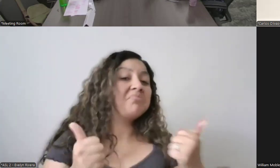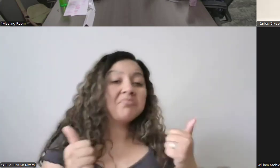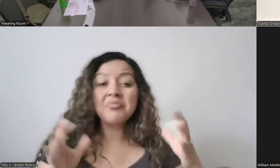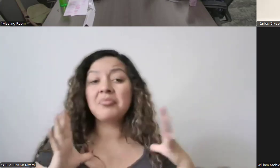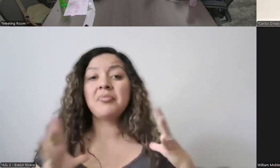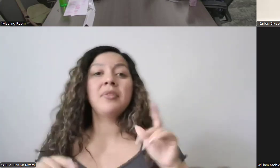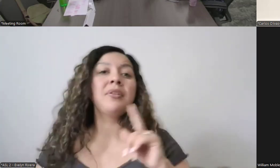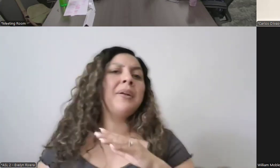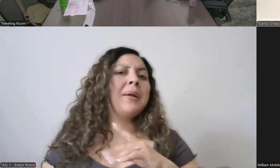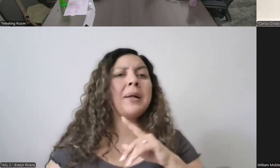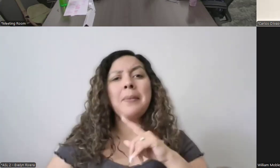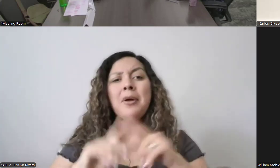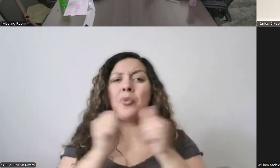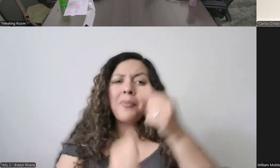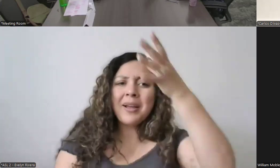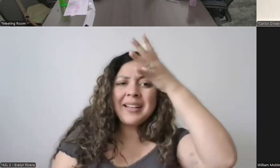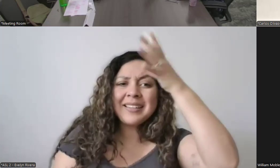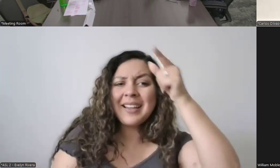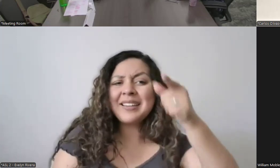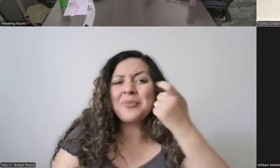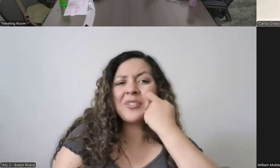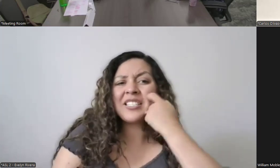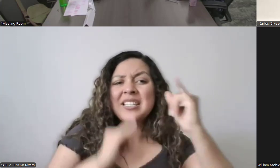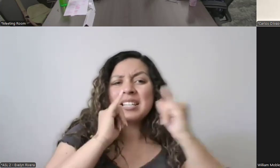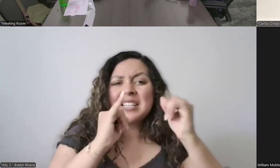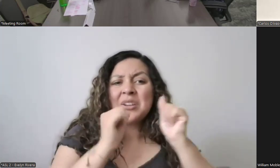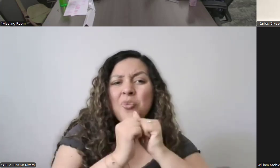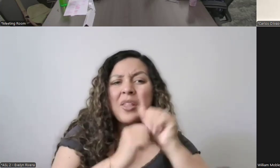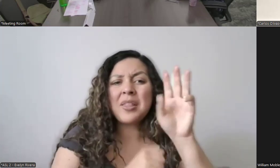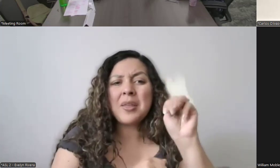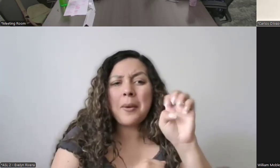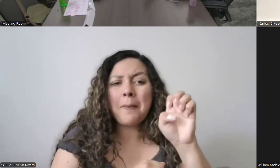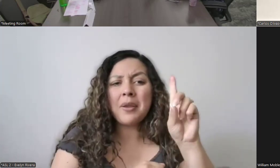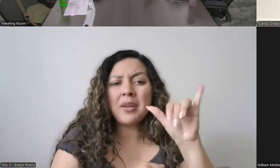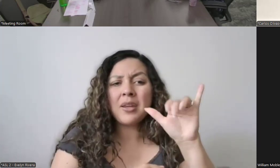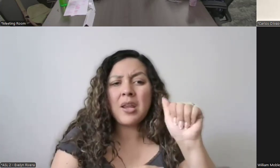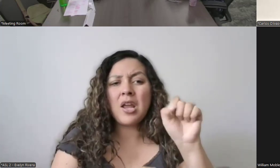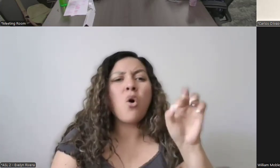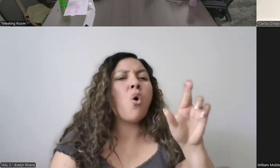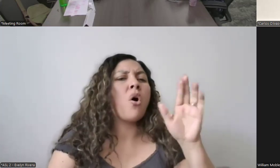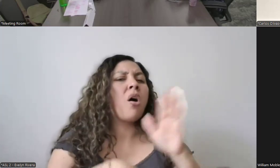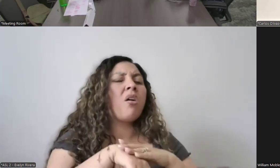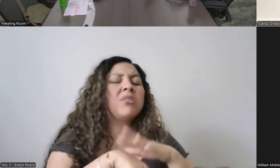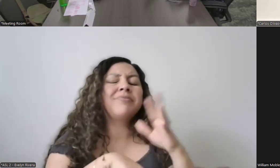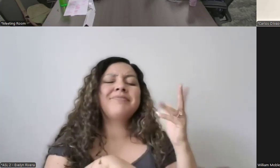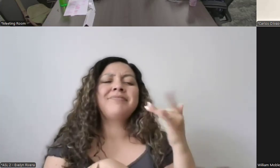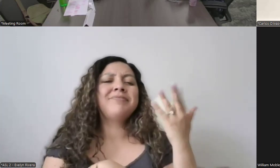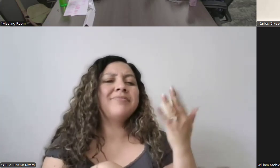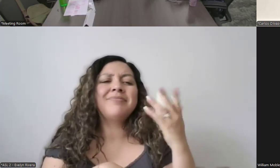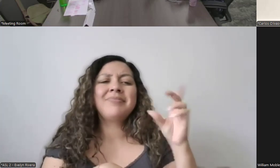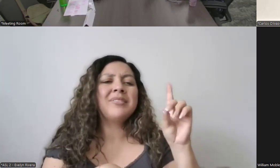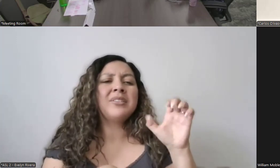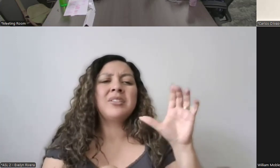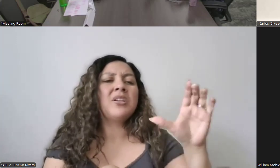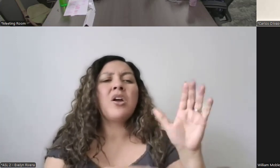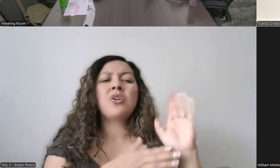with my dad being interviewed with media or even on the documentaries we've